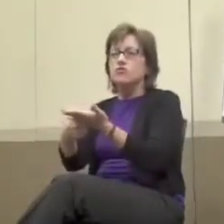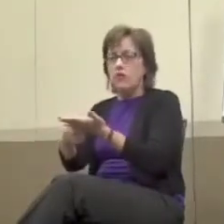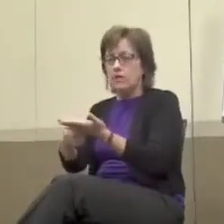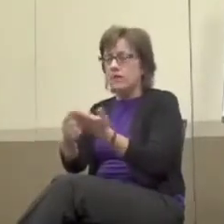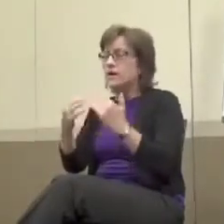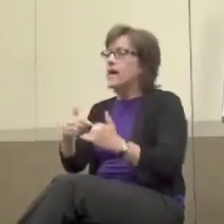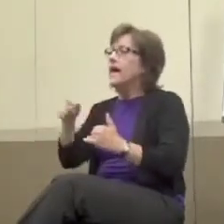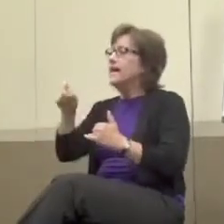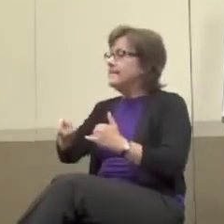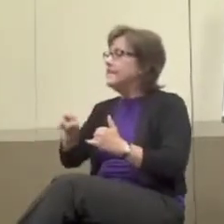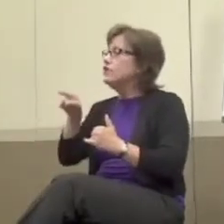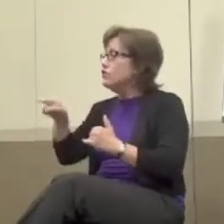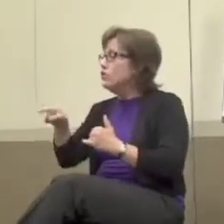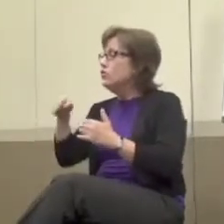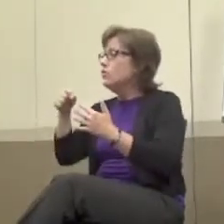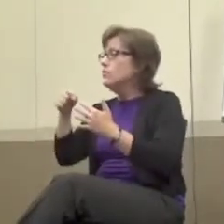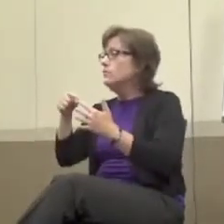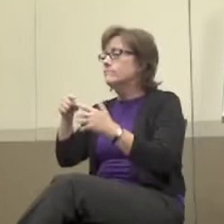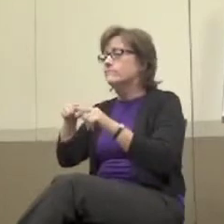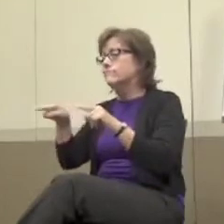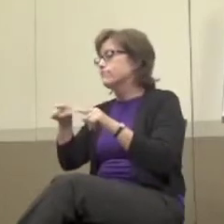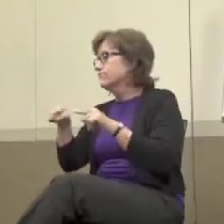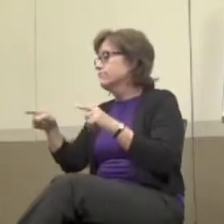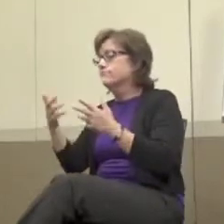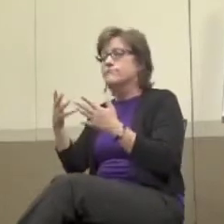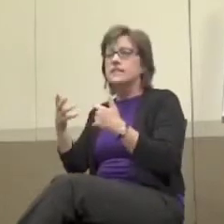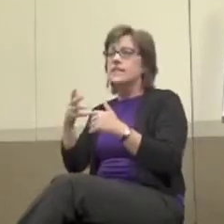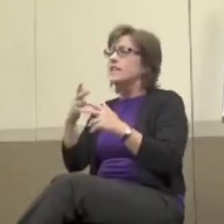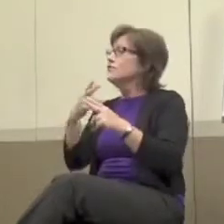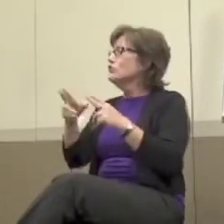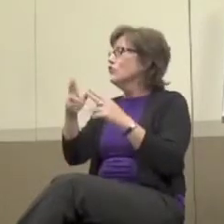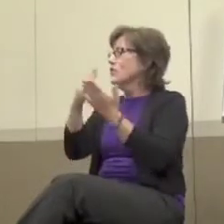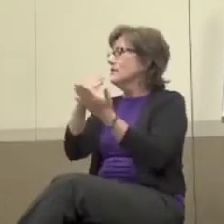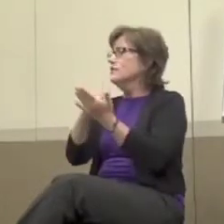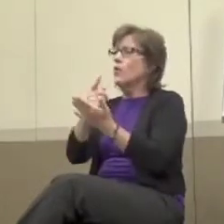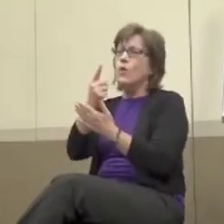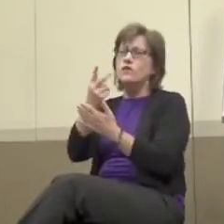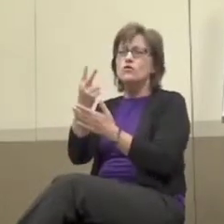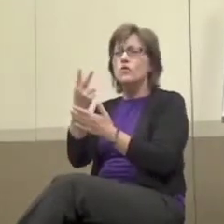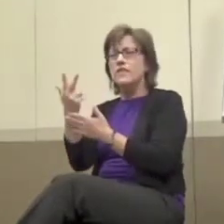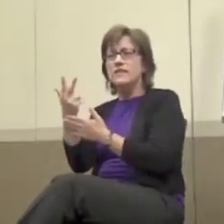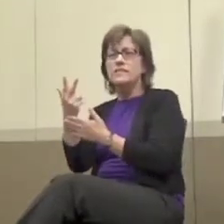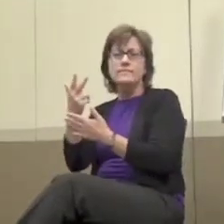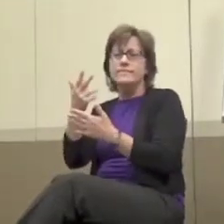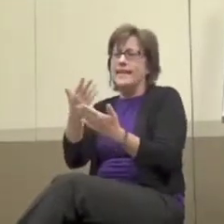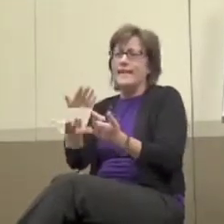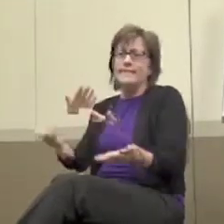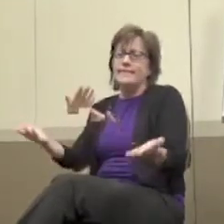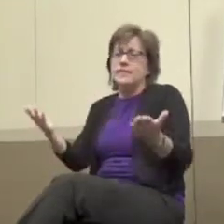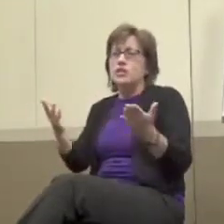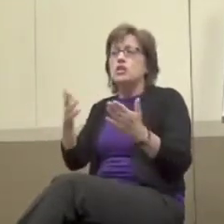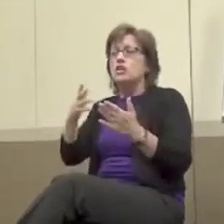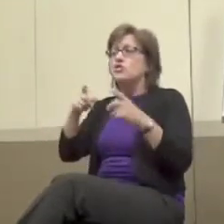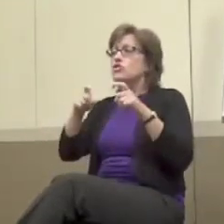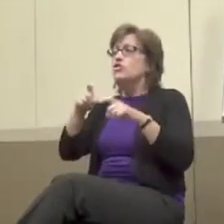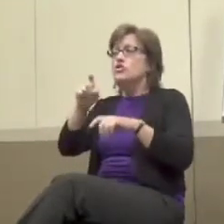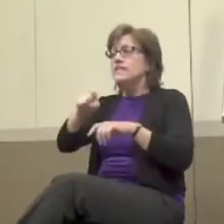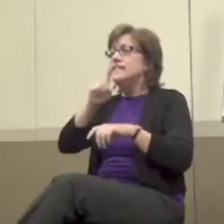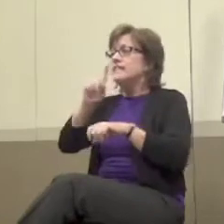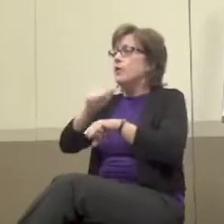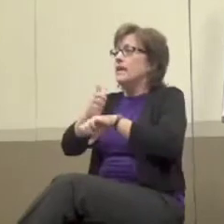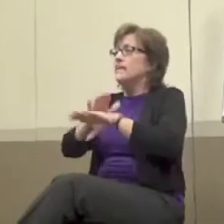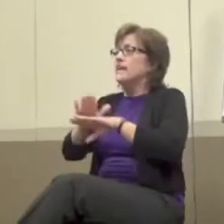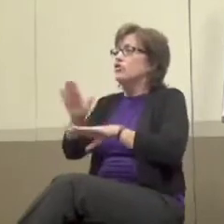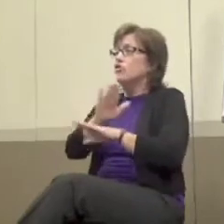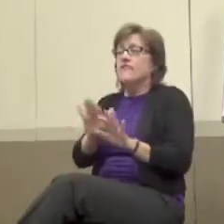whatever. It's a very short list, usually one or two things, because your needs are based in your values, right? Or in the immediate